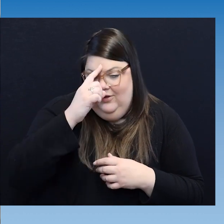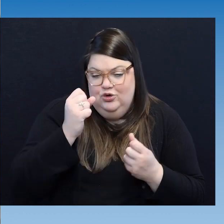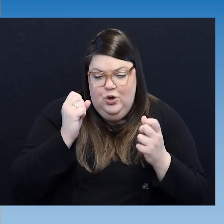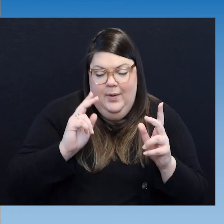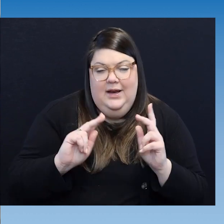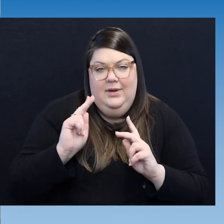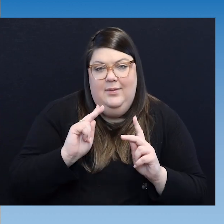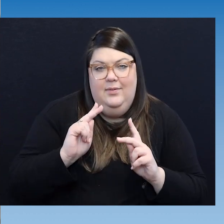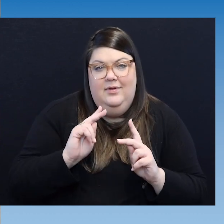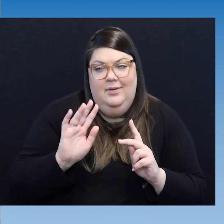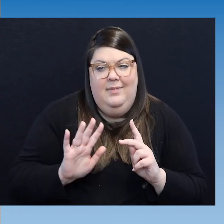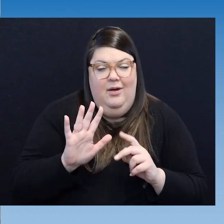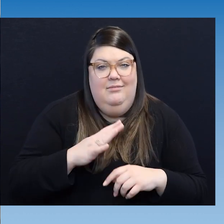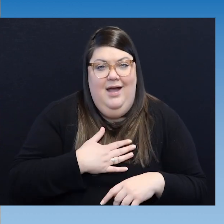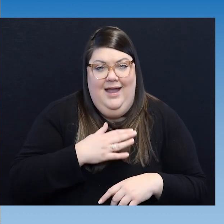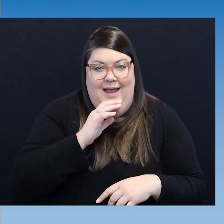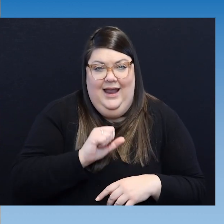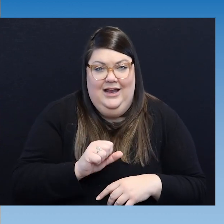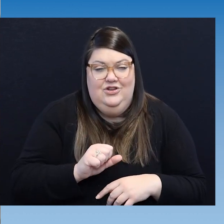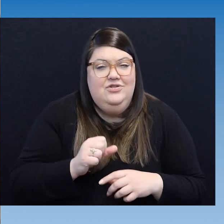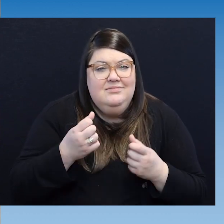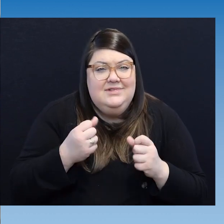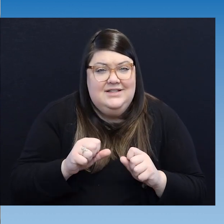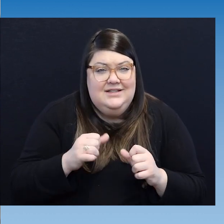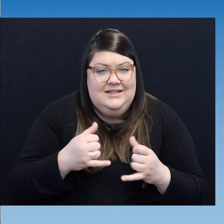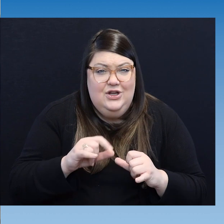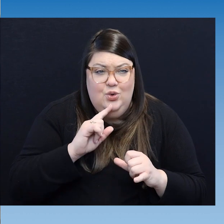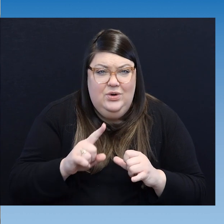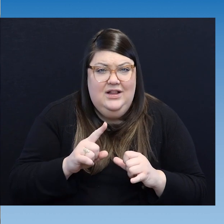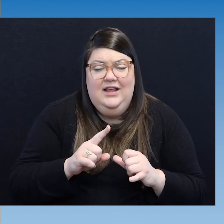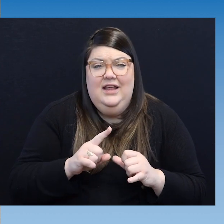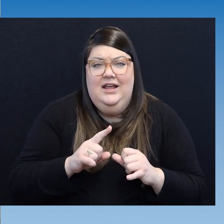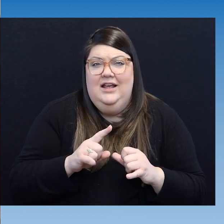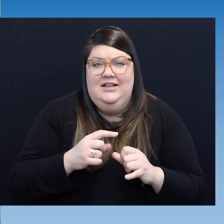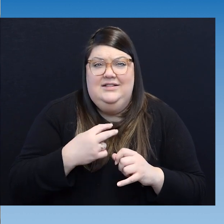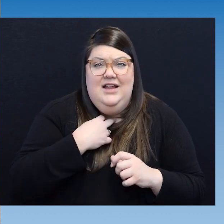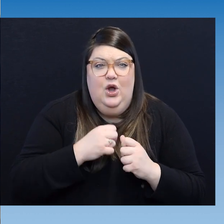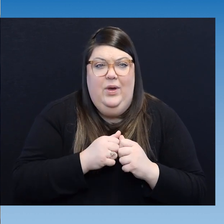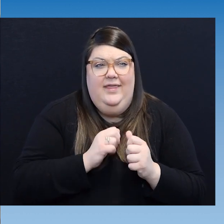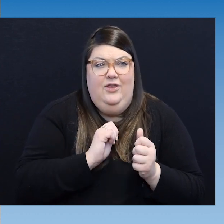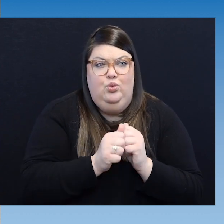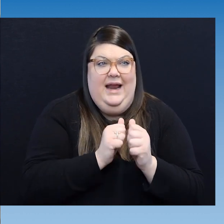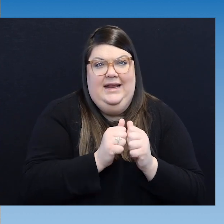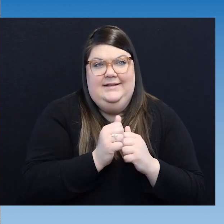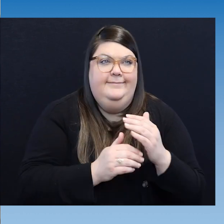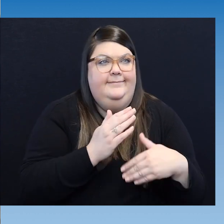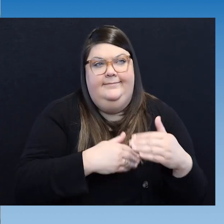many people around my age who are still really caught in the rat race, and